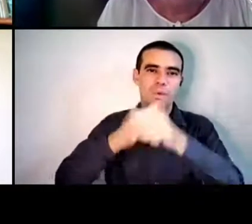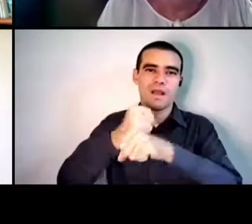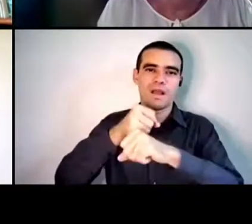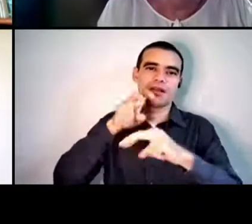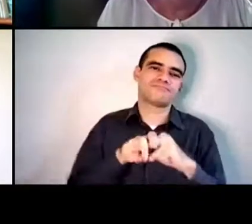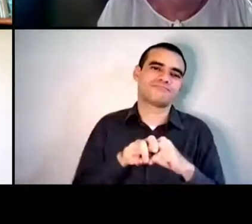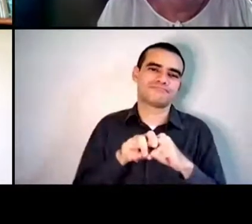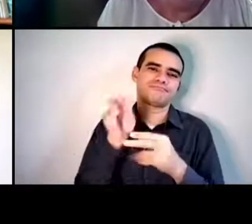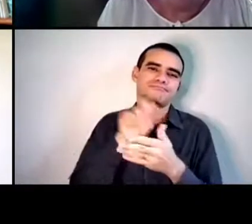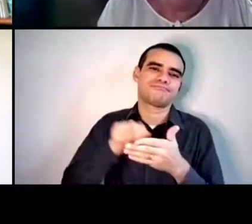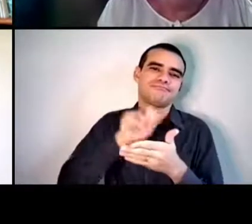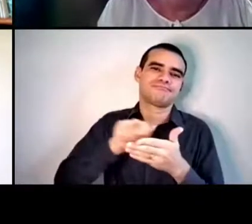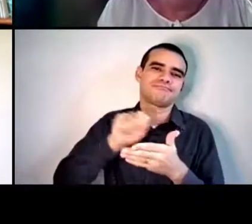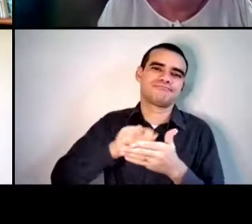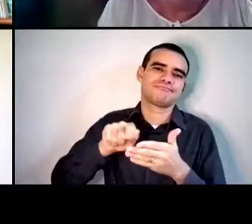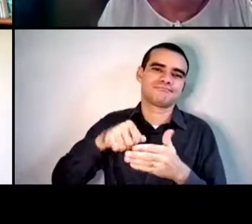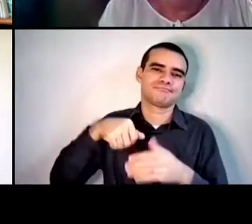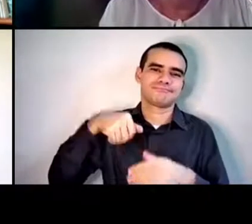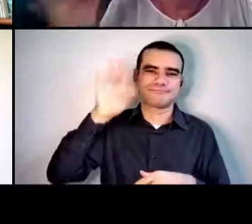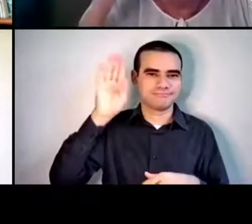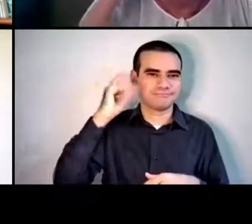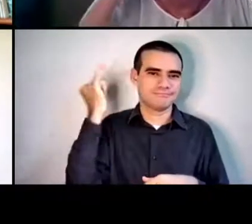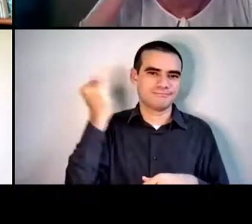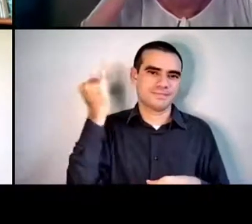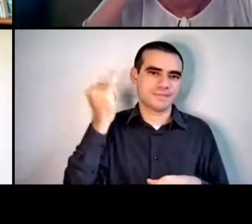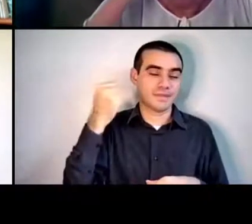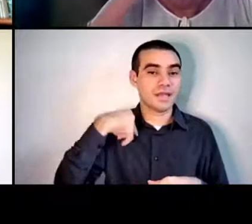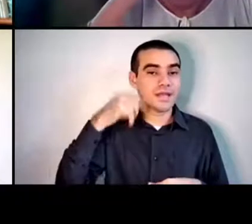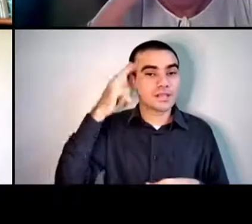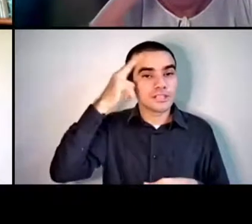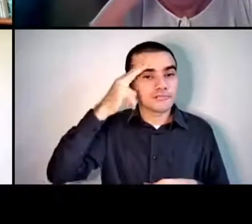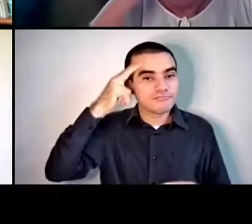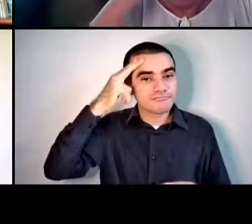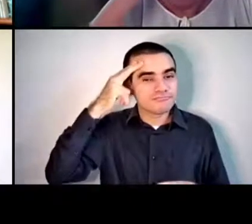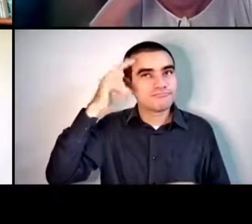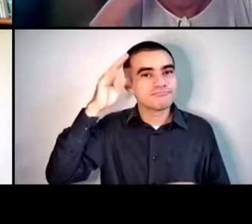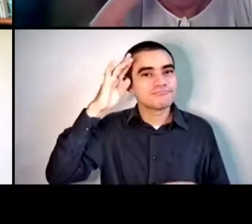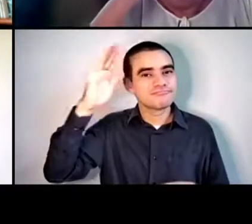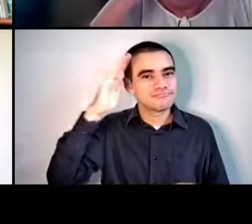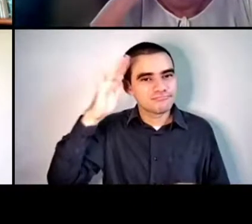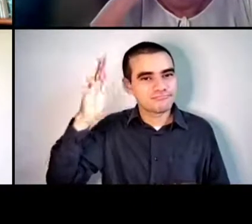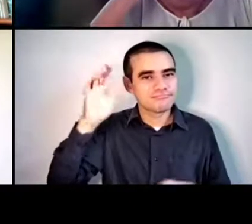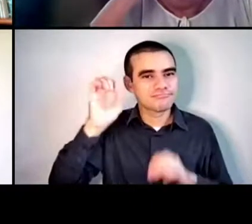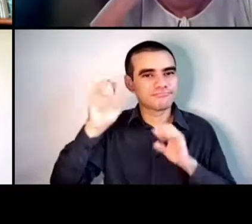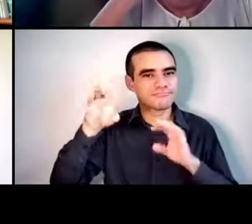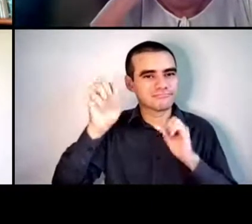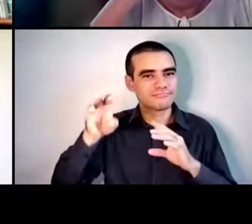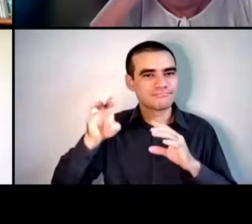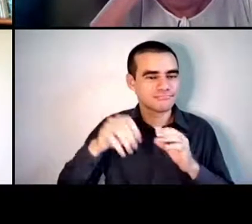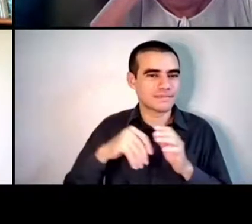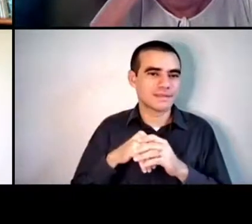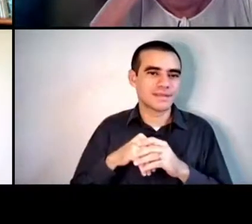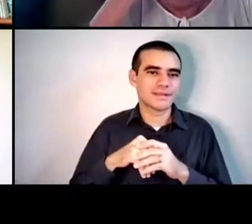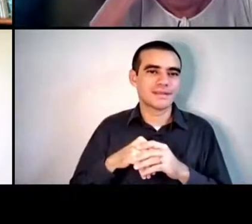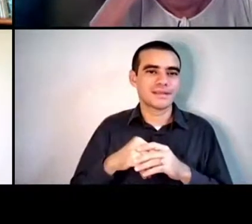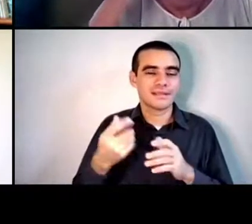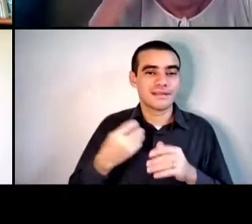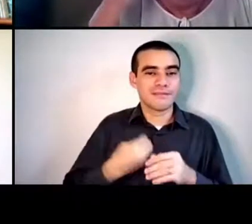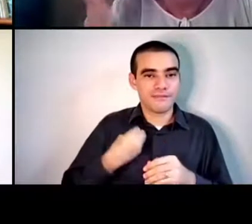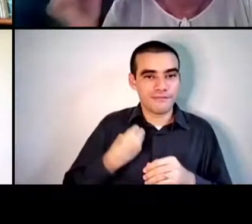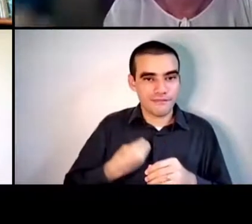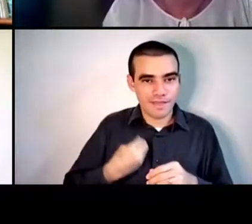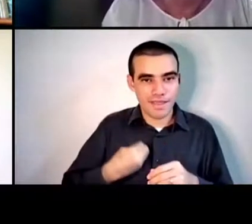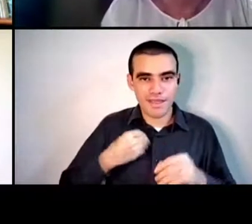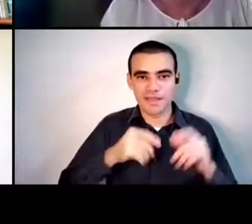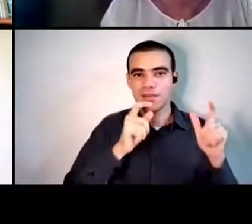it makes more to education than 1 year sitting in the classroom. So I dream with an education like this